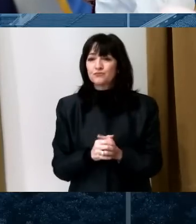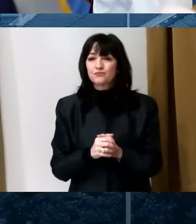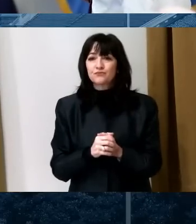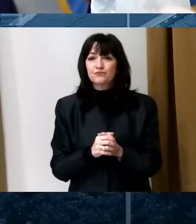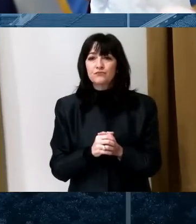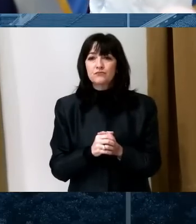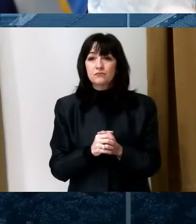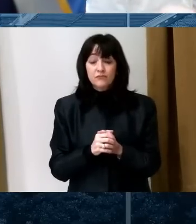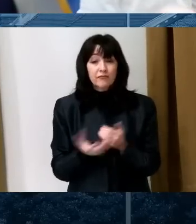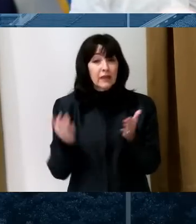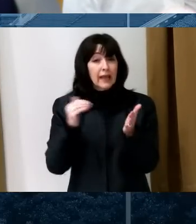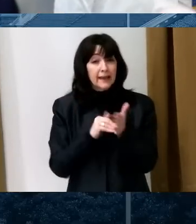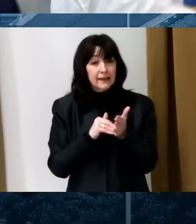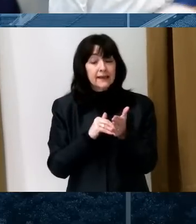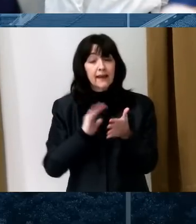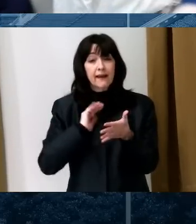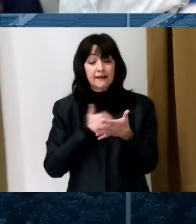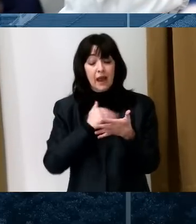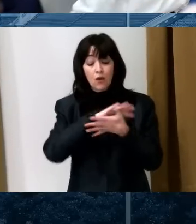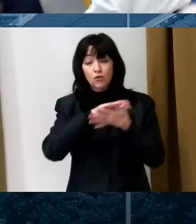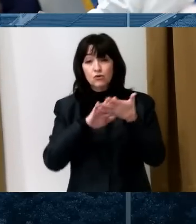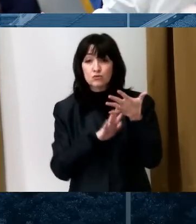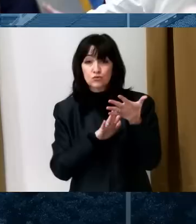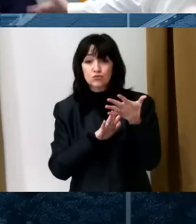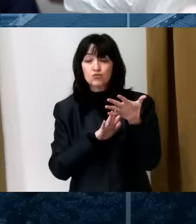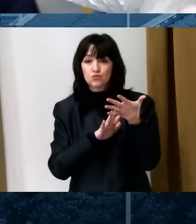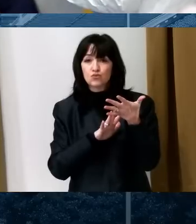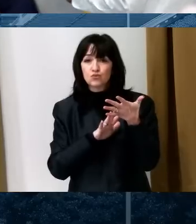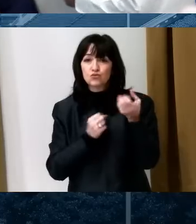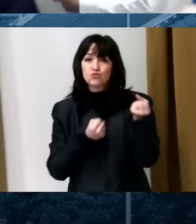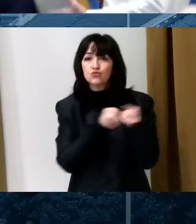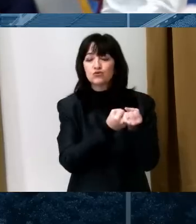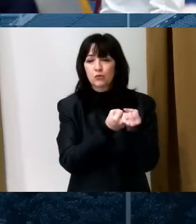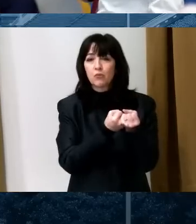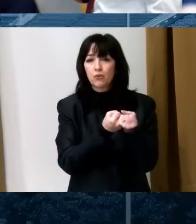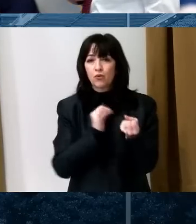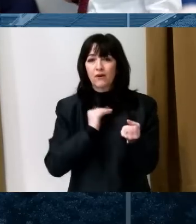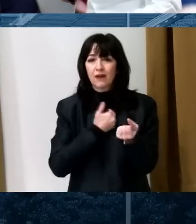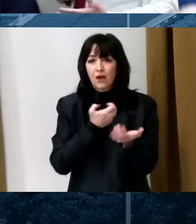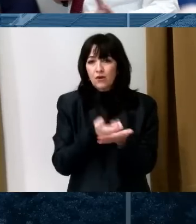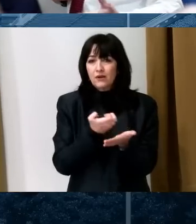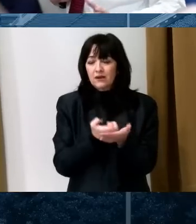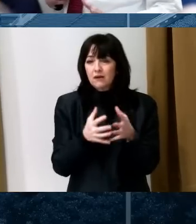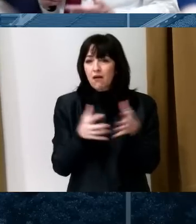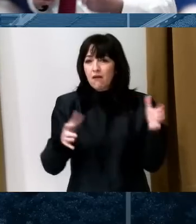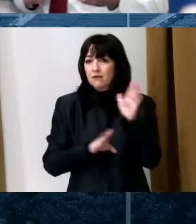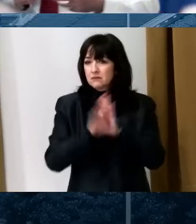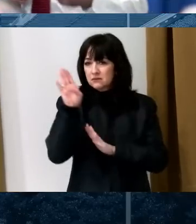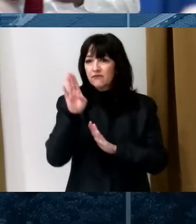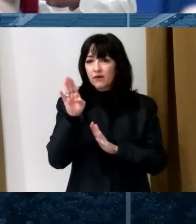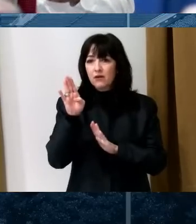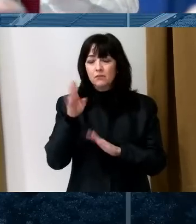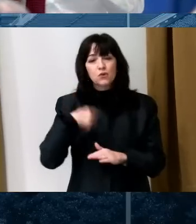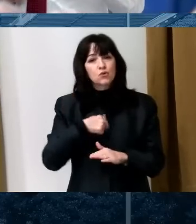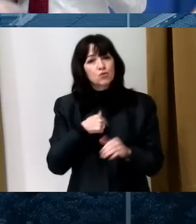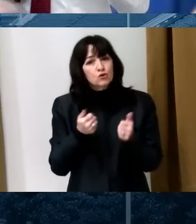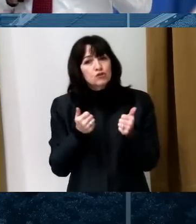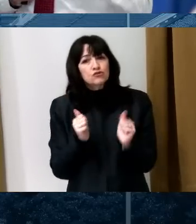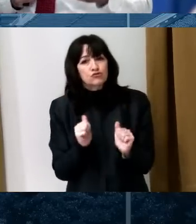again, the tools we use for economic development. The graduation lab space and the site readiness funds have been really helpful as we tried to